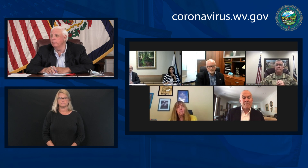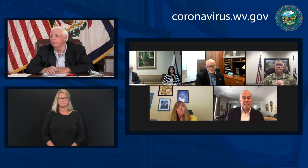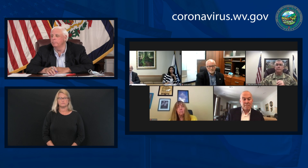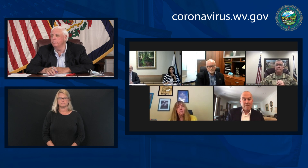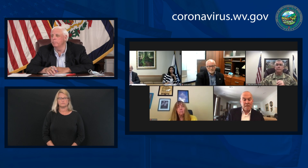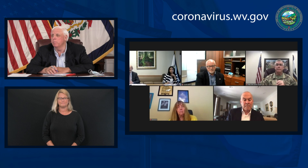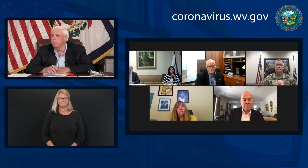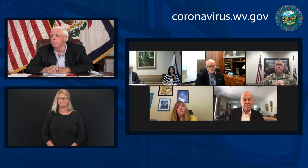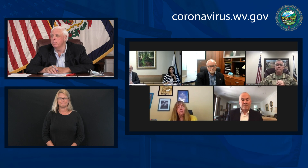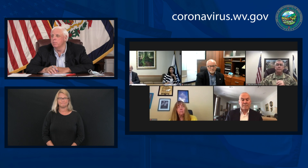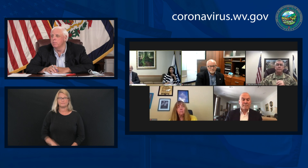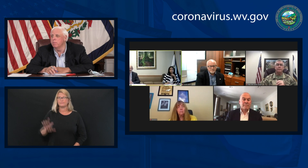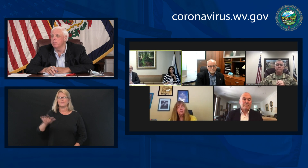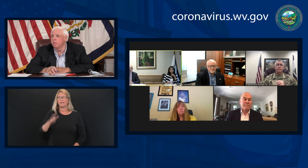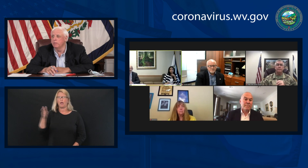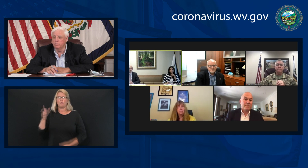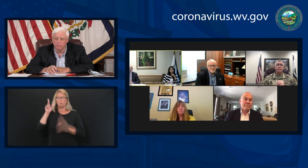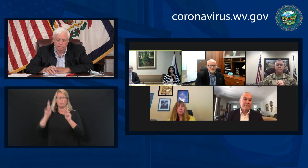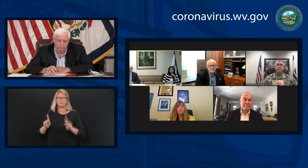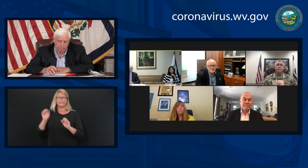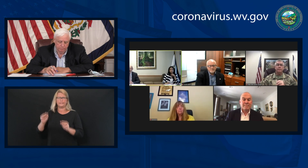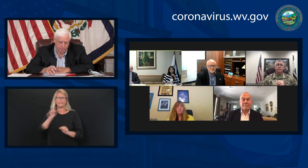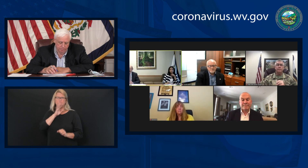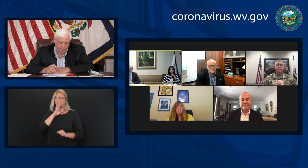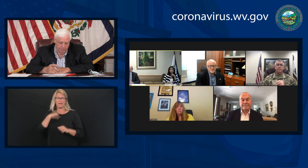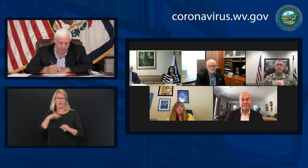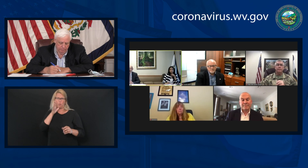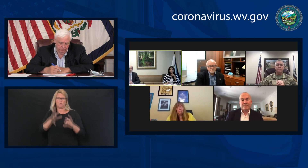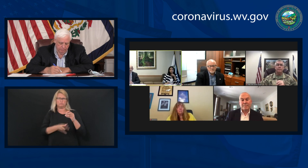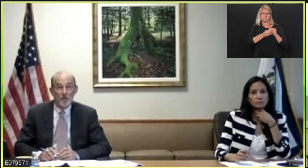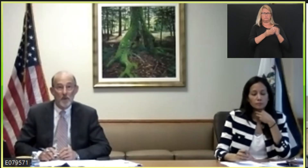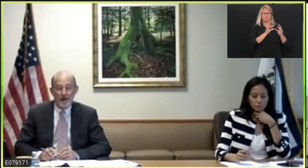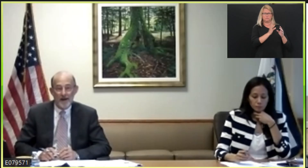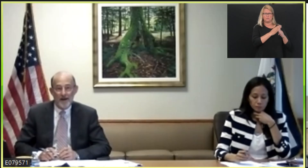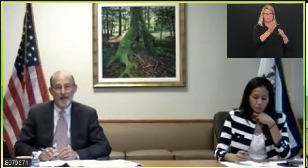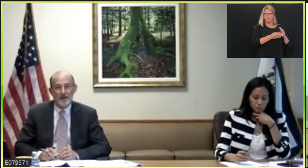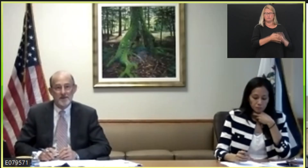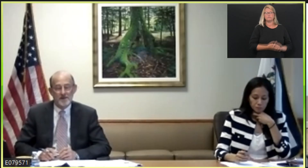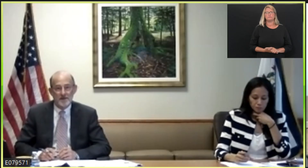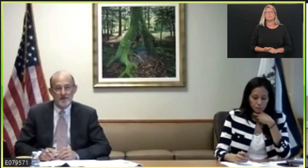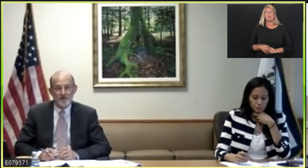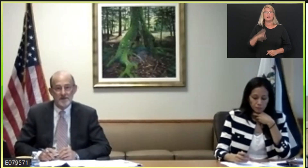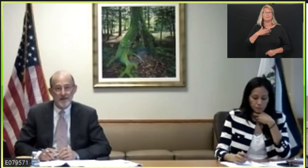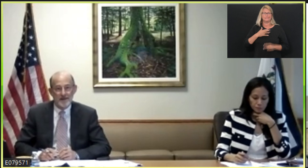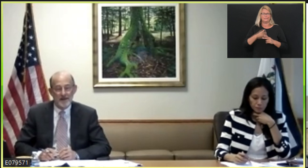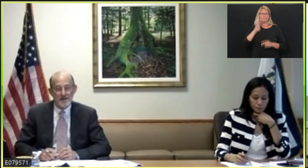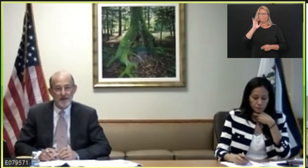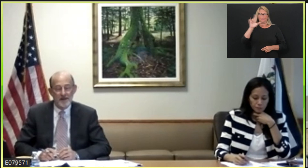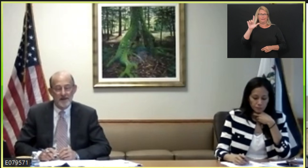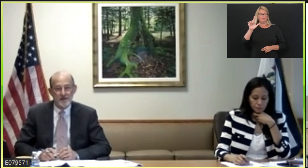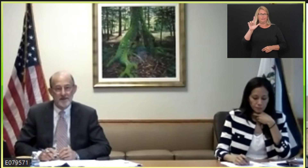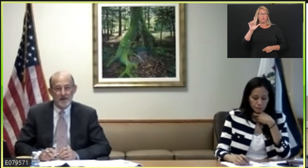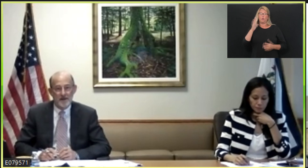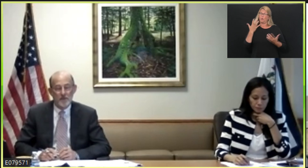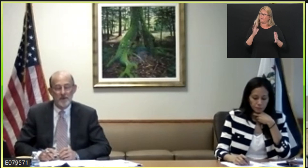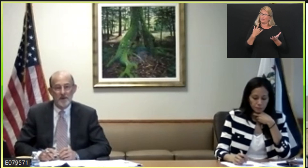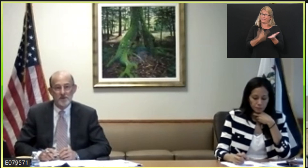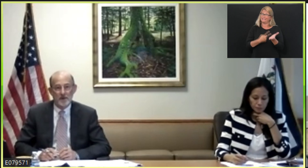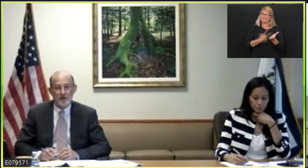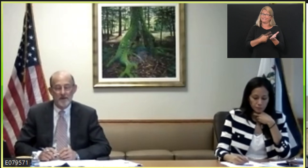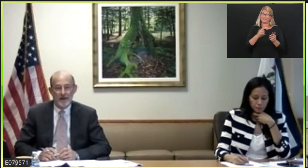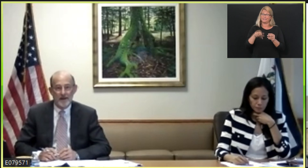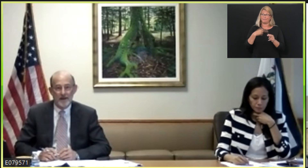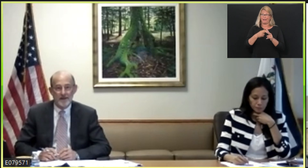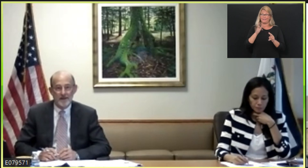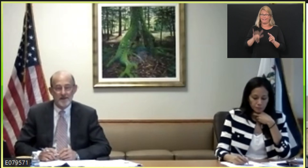up. Yes, sir, Governor. This is Bill. We have had discussions about testing. As everyone knows, we're